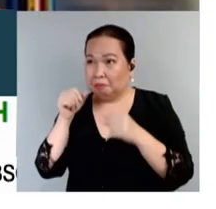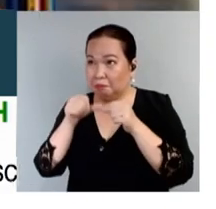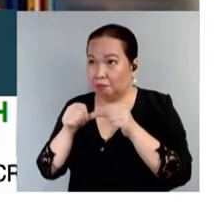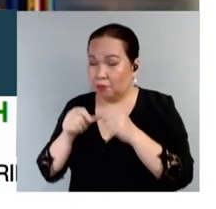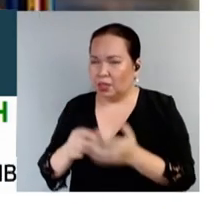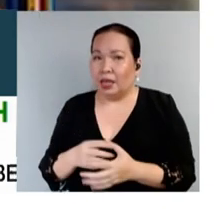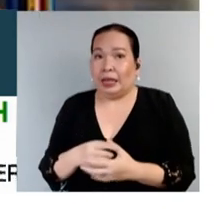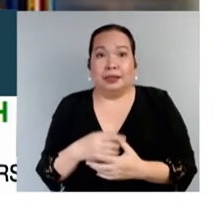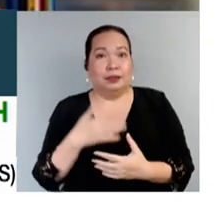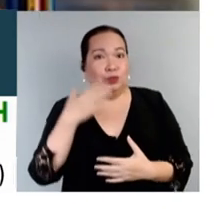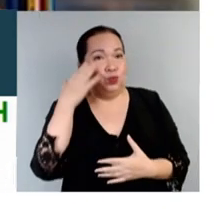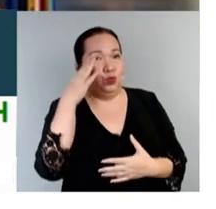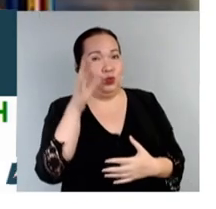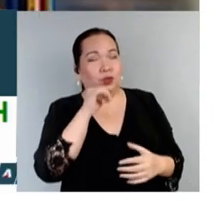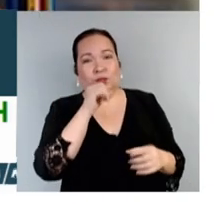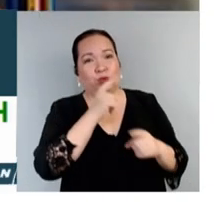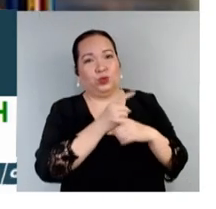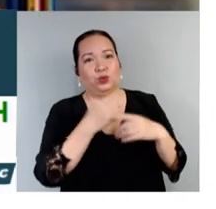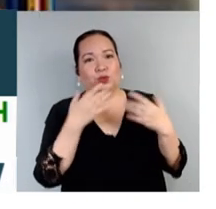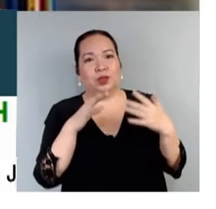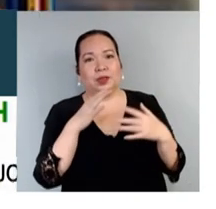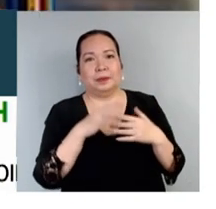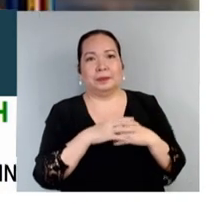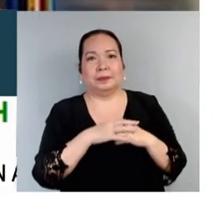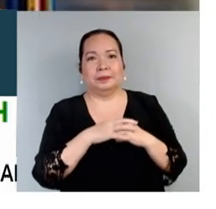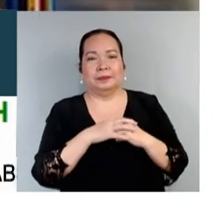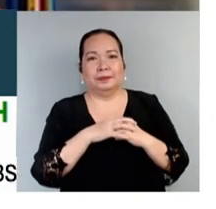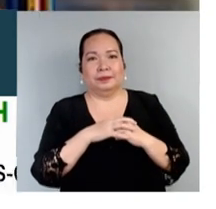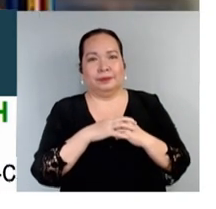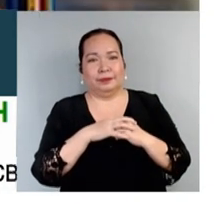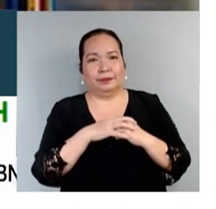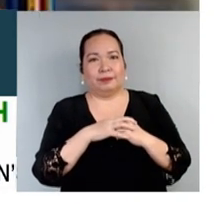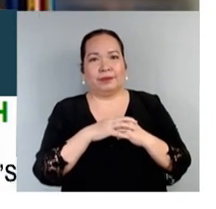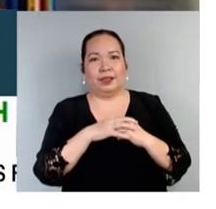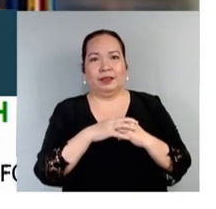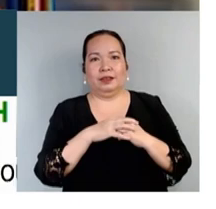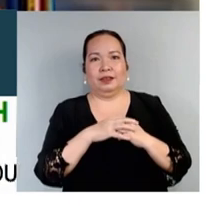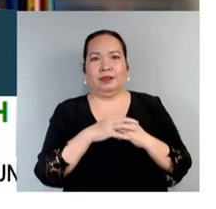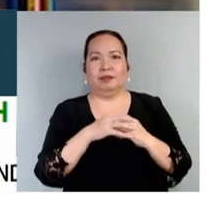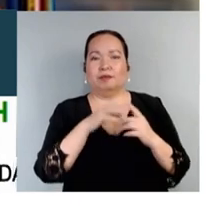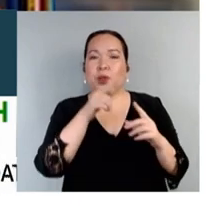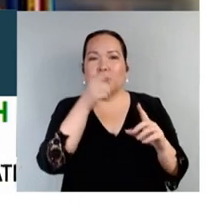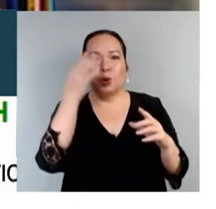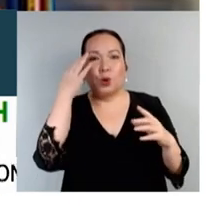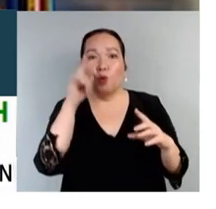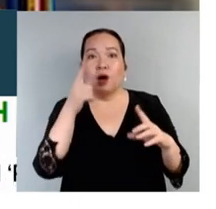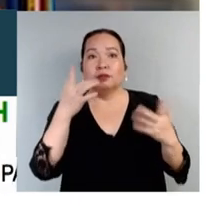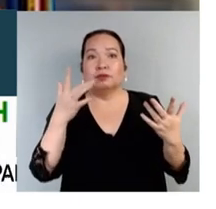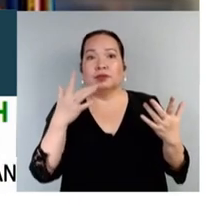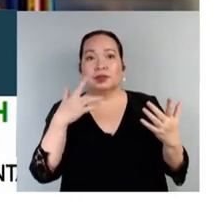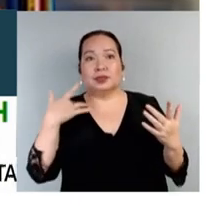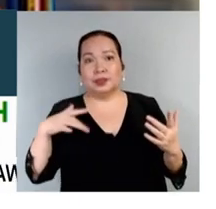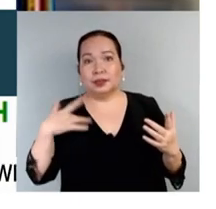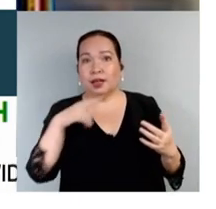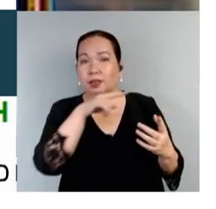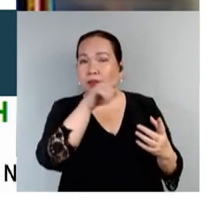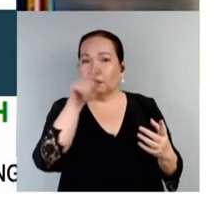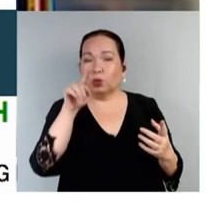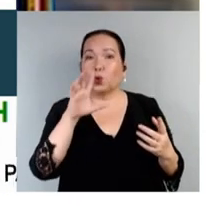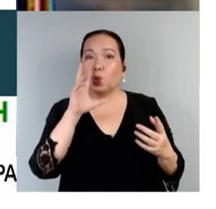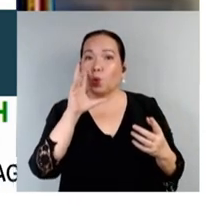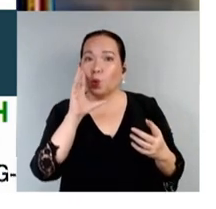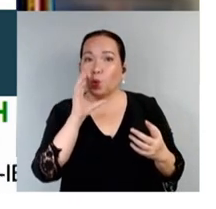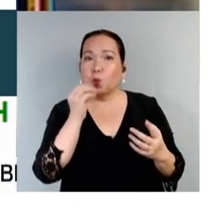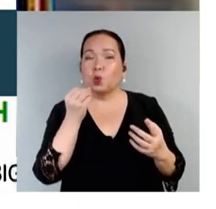I'm sure there will be a difference in management style or the approach